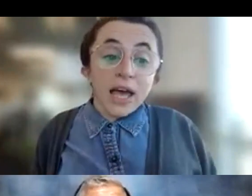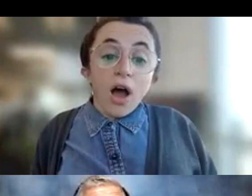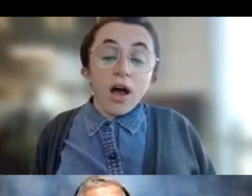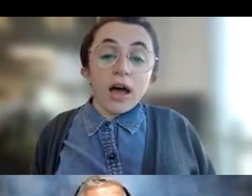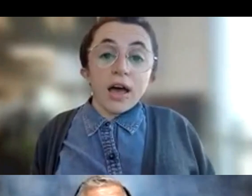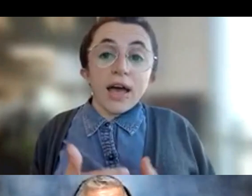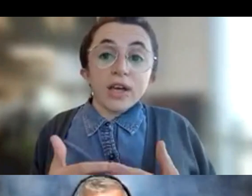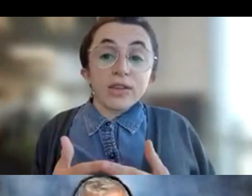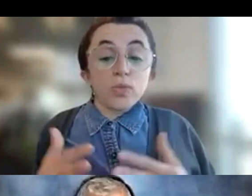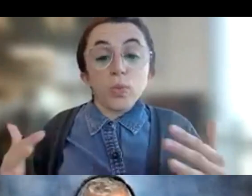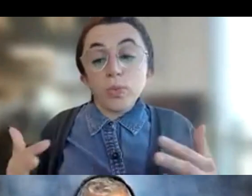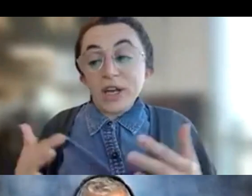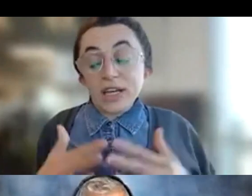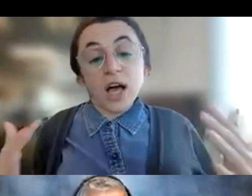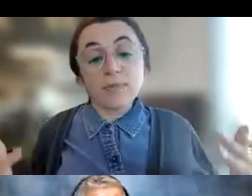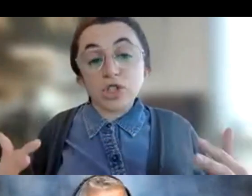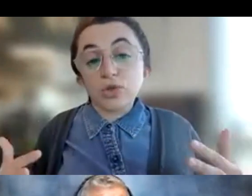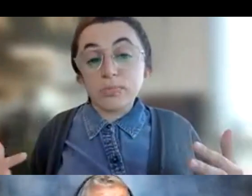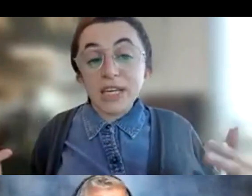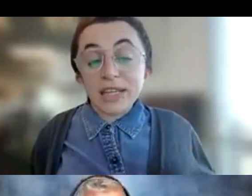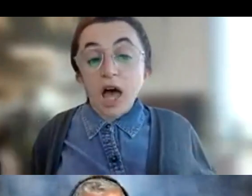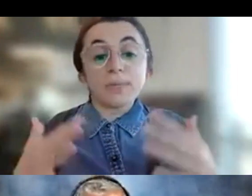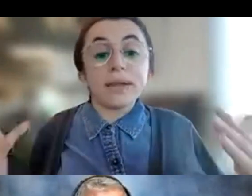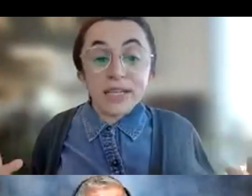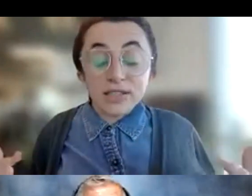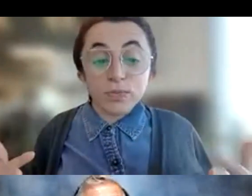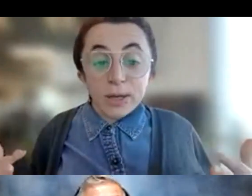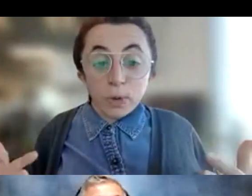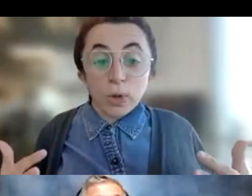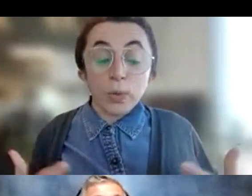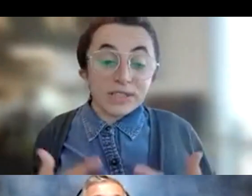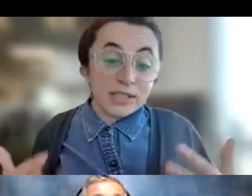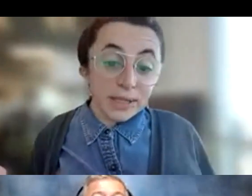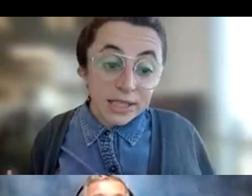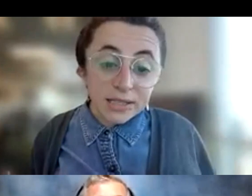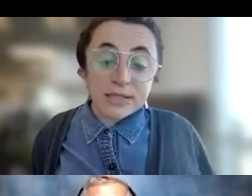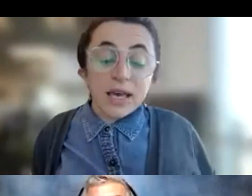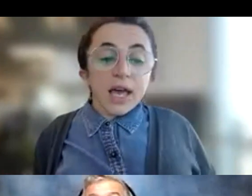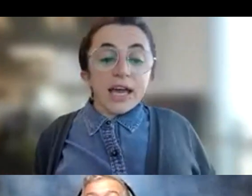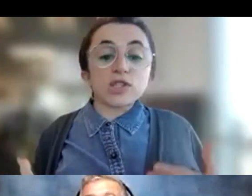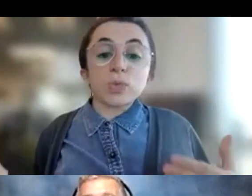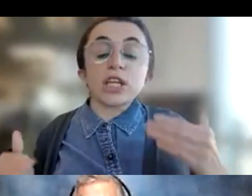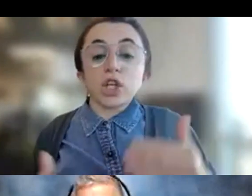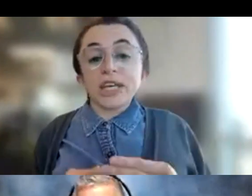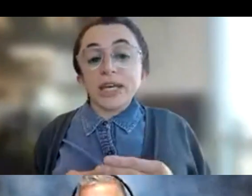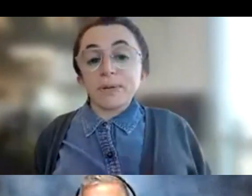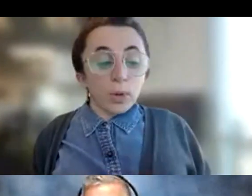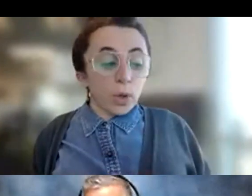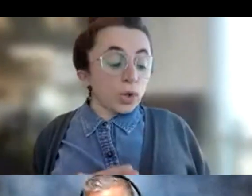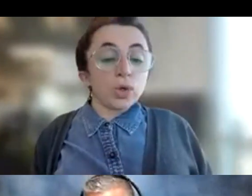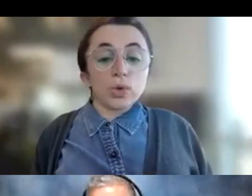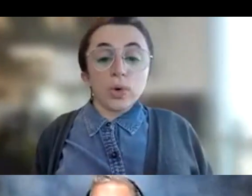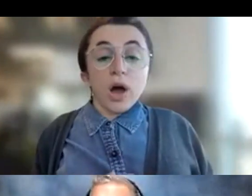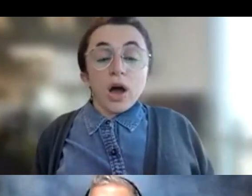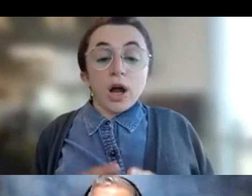needed when it comes to meeting the unmet needs of people with disabilities, it's really looking at